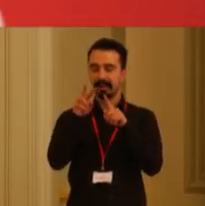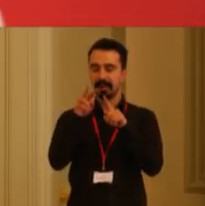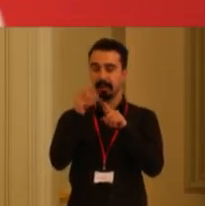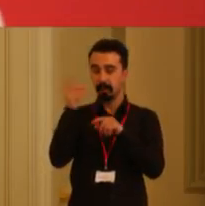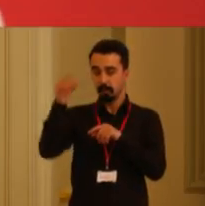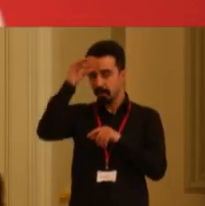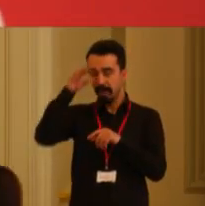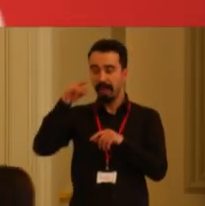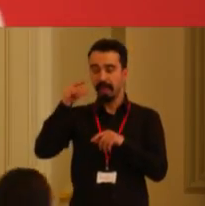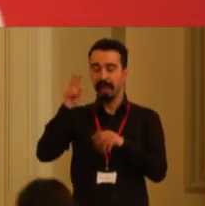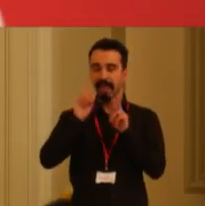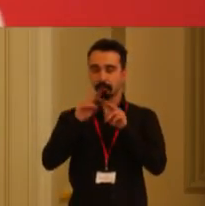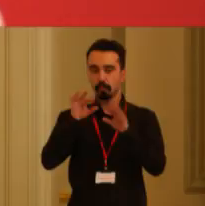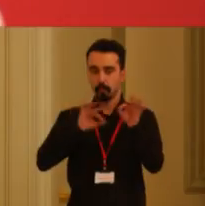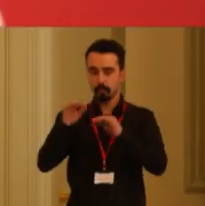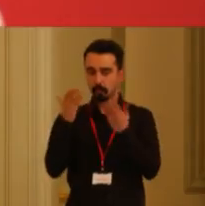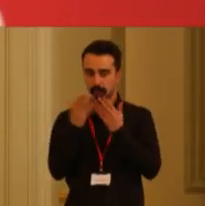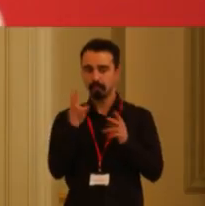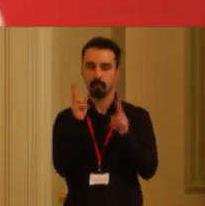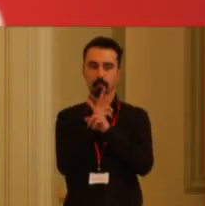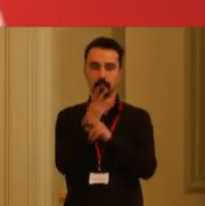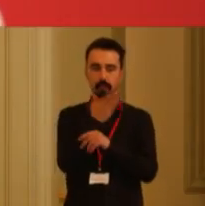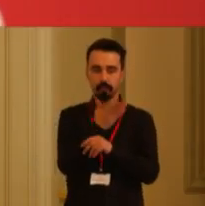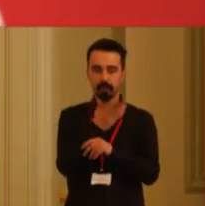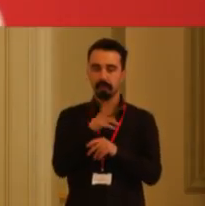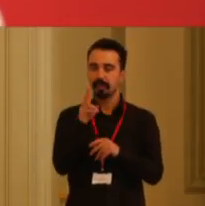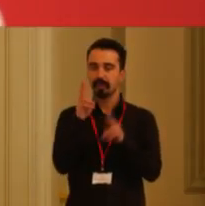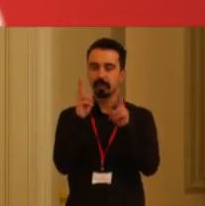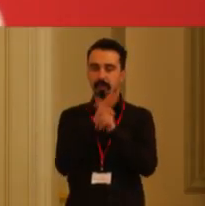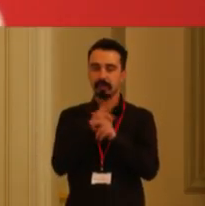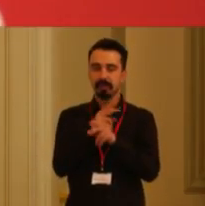the conference hall. This was a student studying